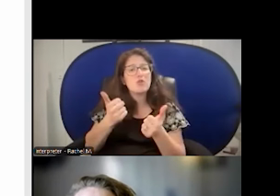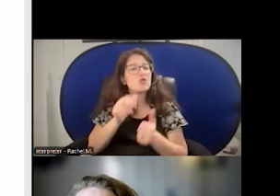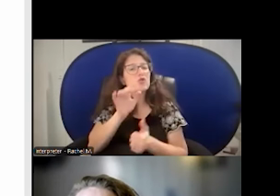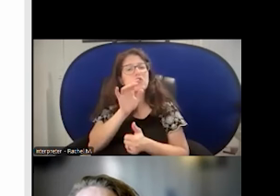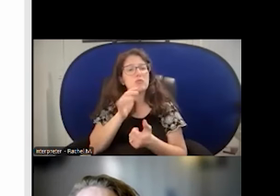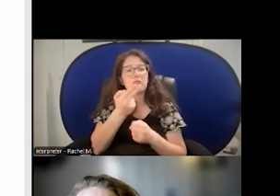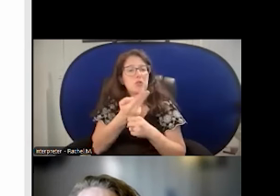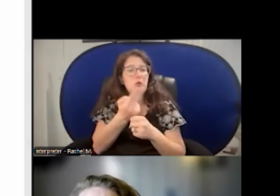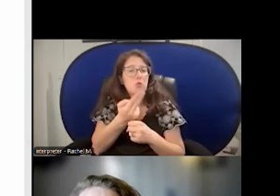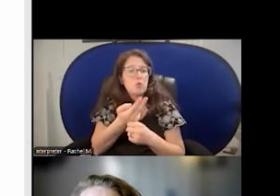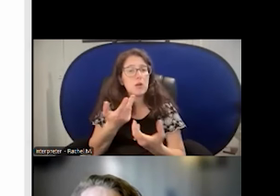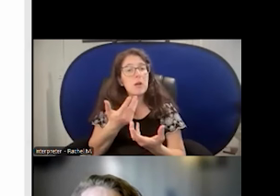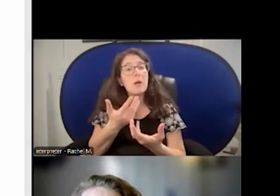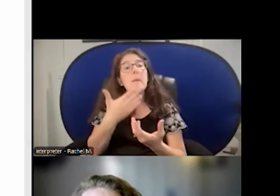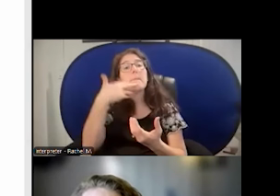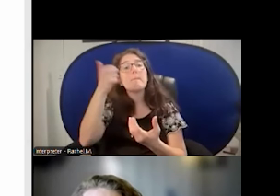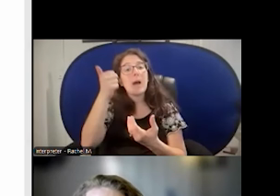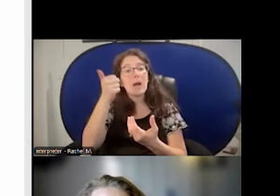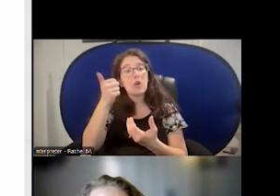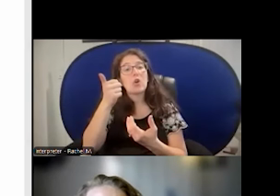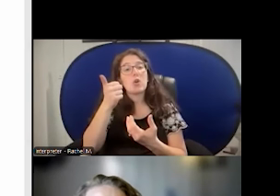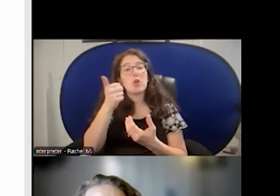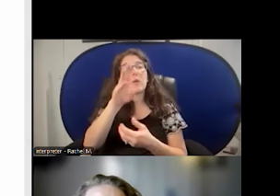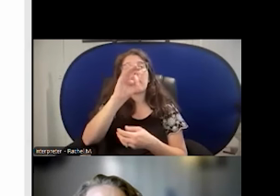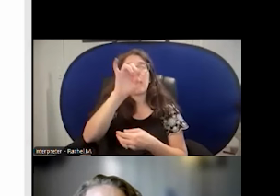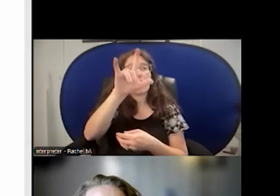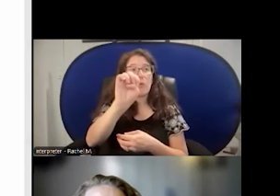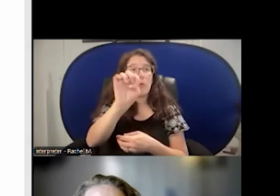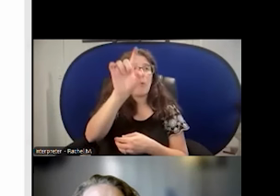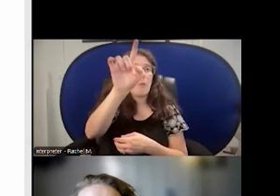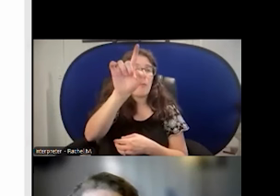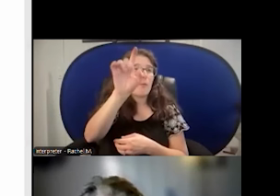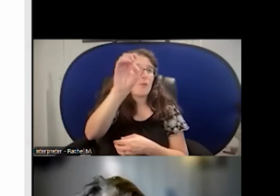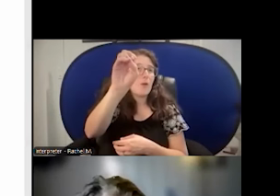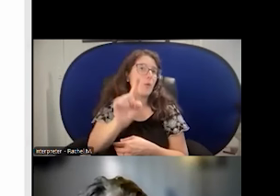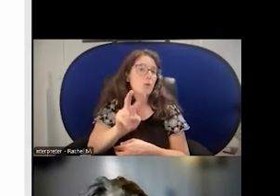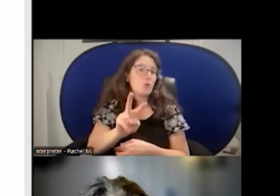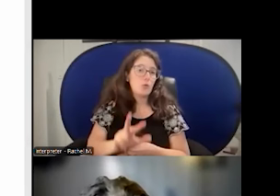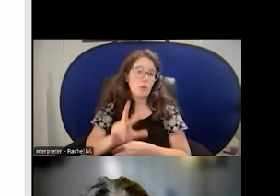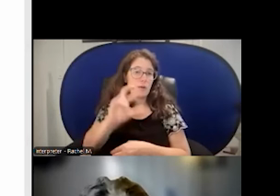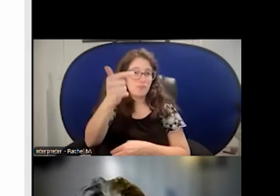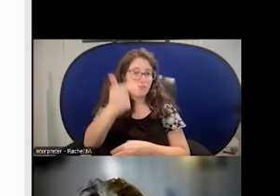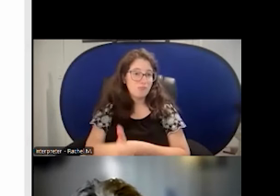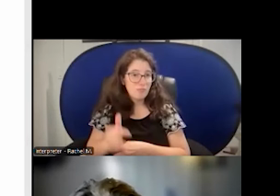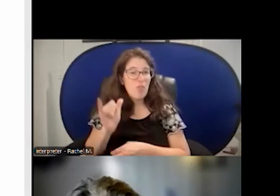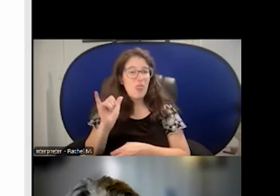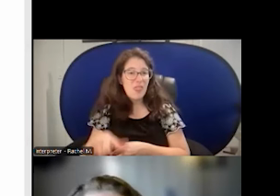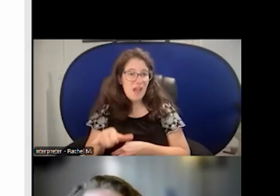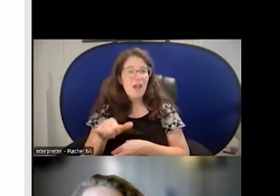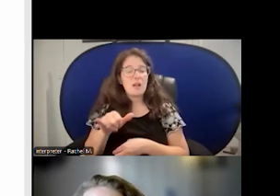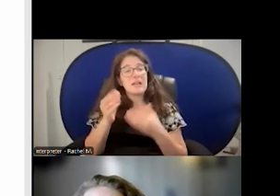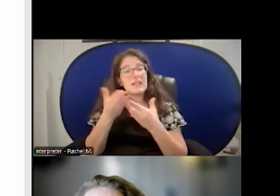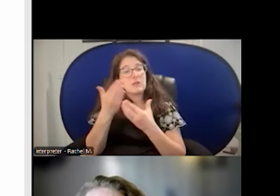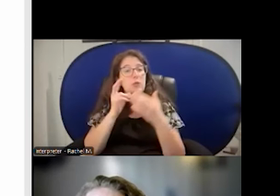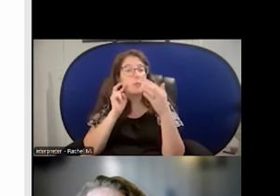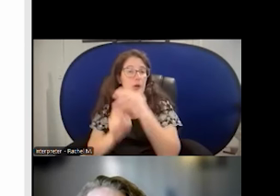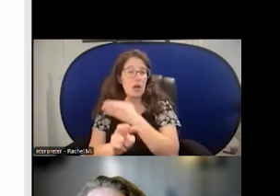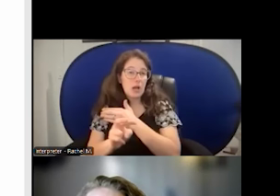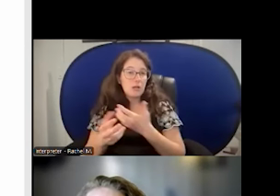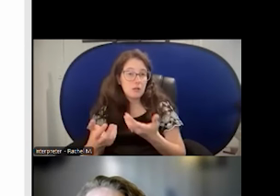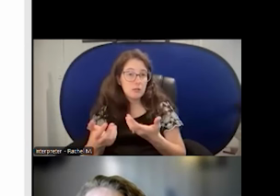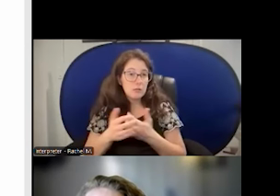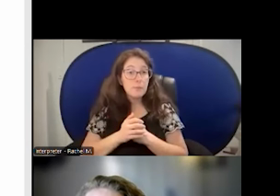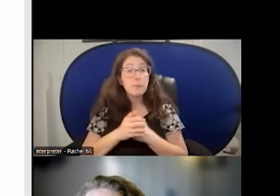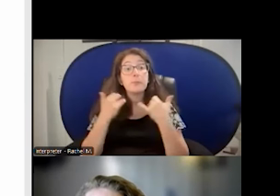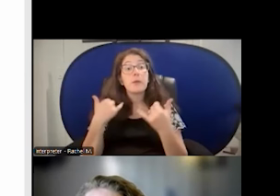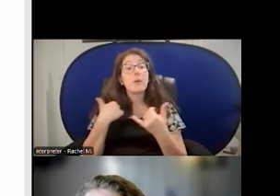in a modular method. With predictability built into it. So let's look at some